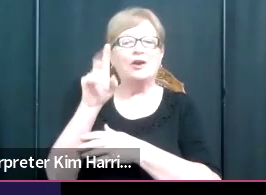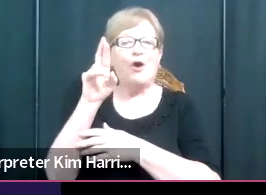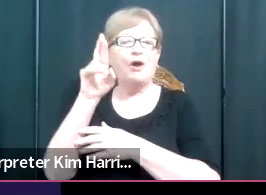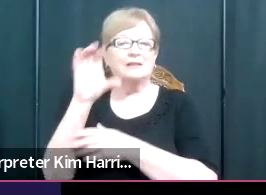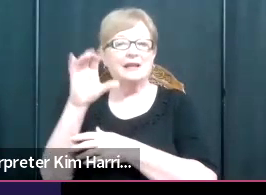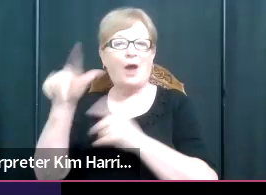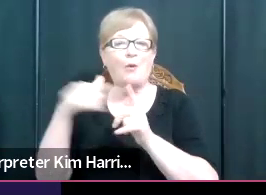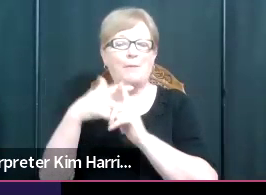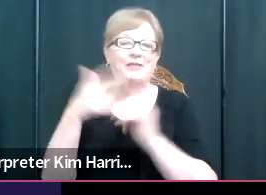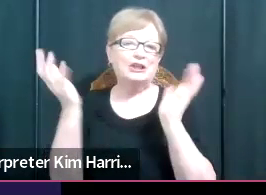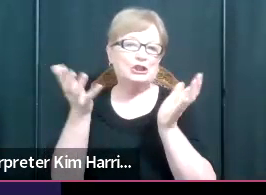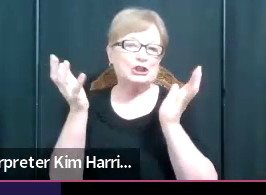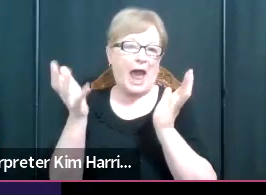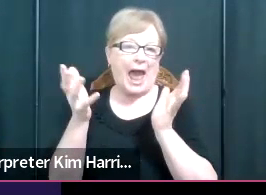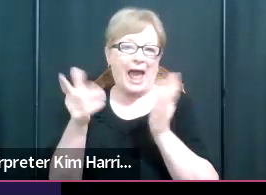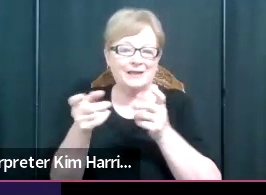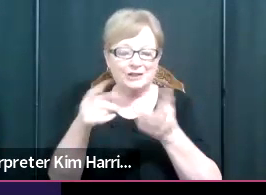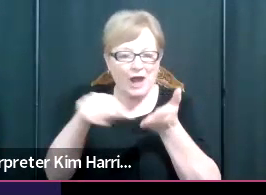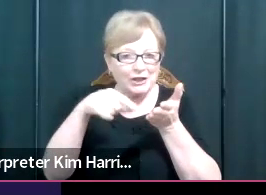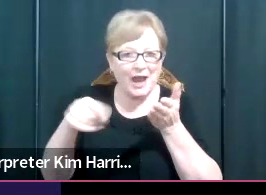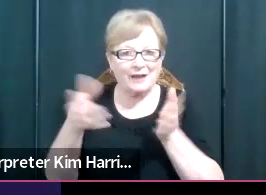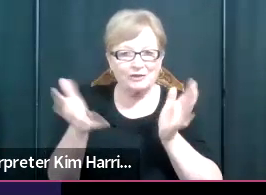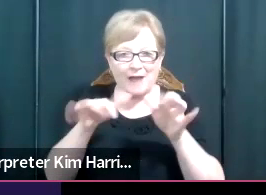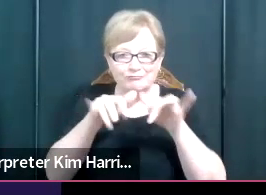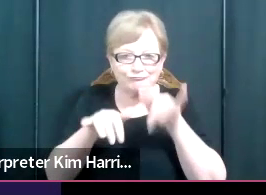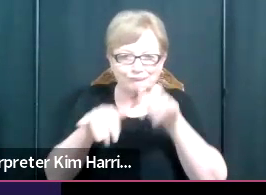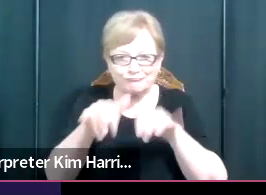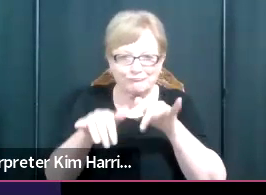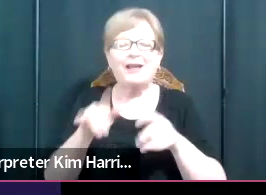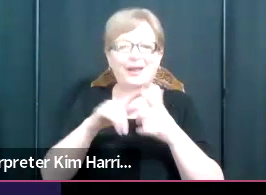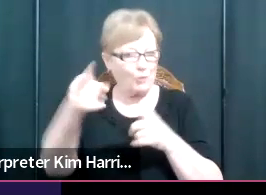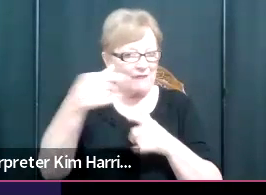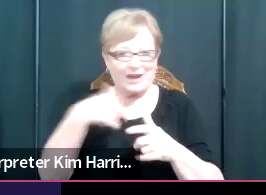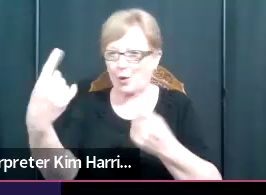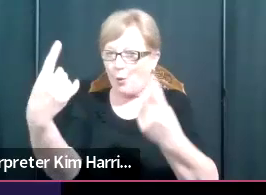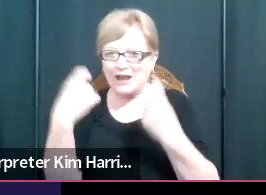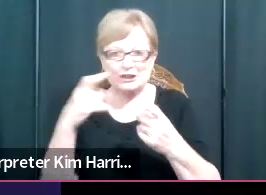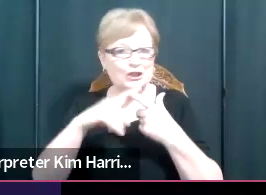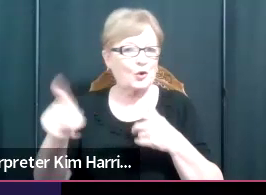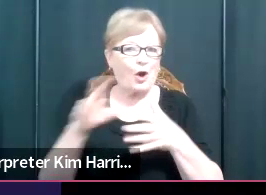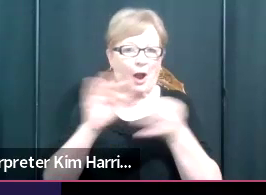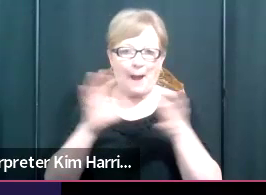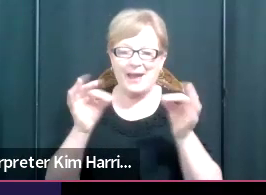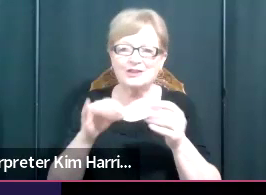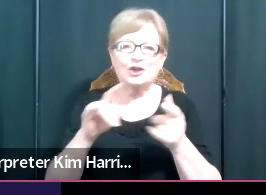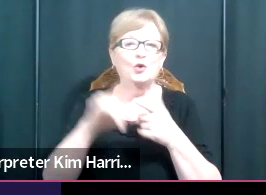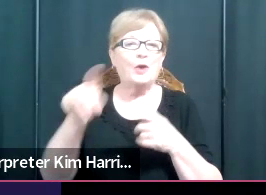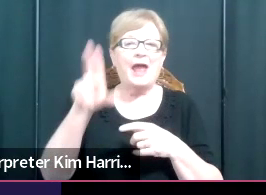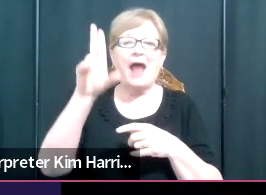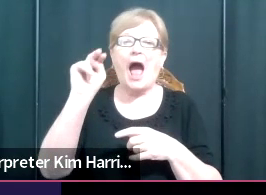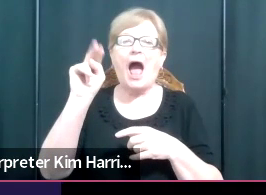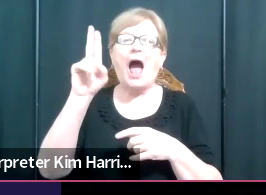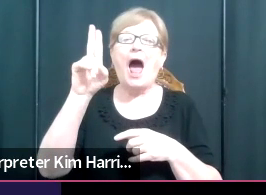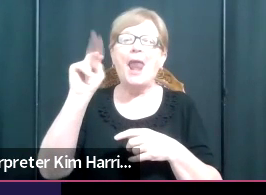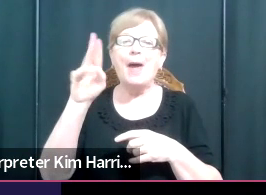chat moderator for today. If anyone has any questions or comments, please feel free to unmute and just ask your question. Or